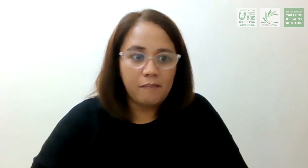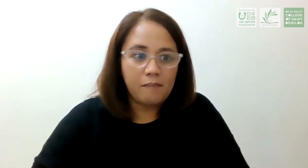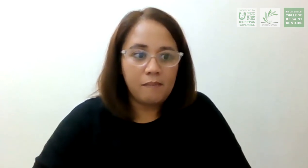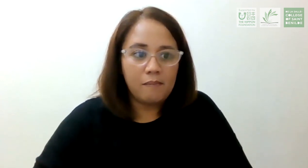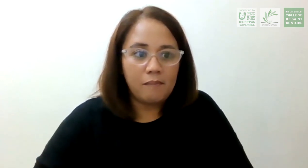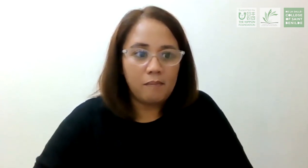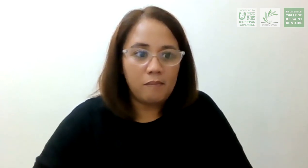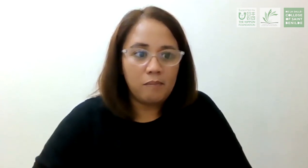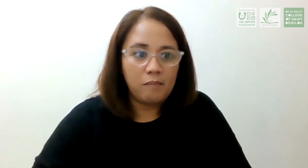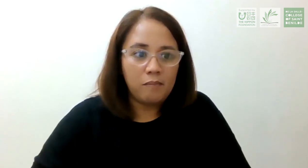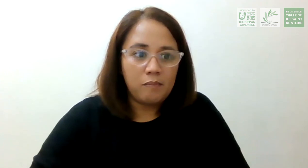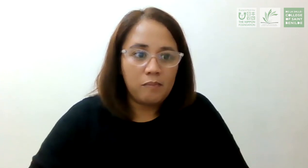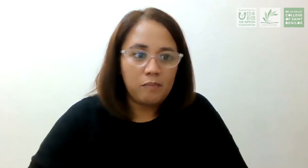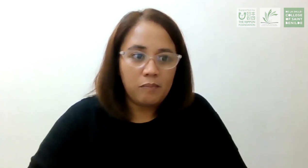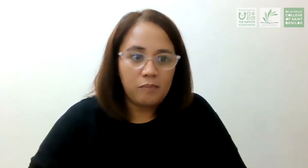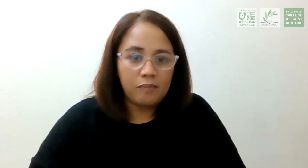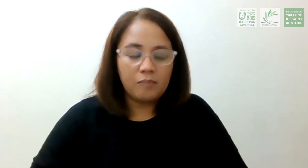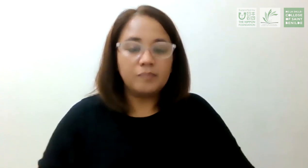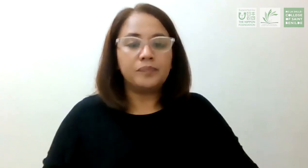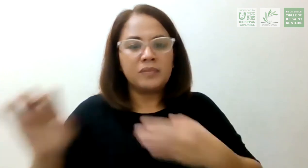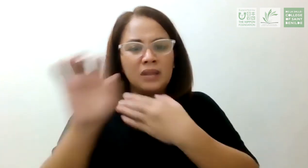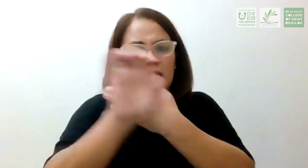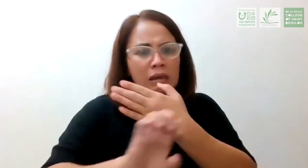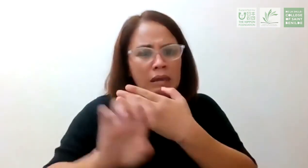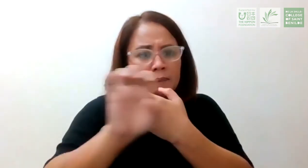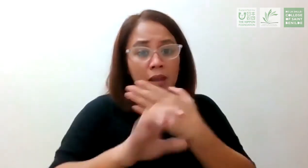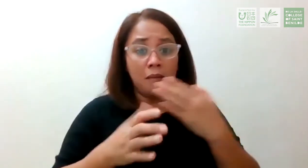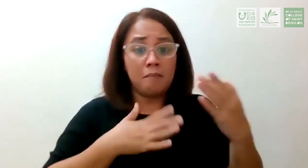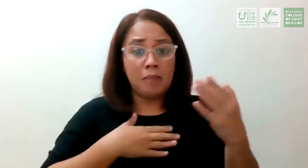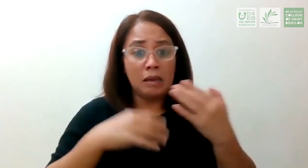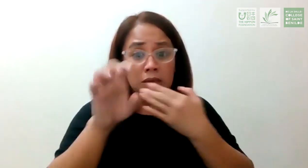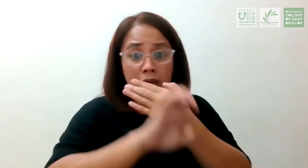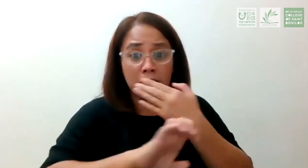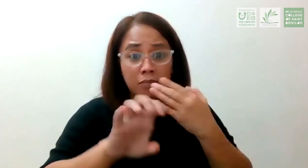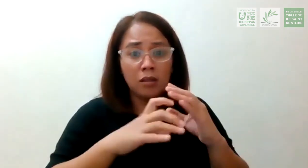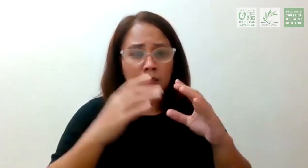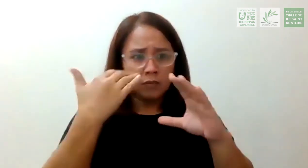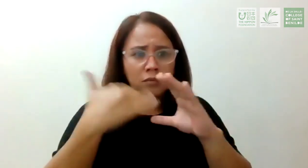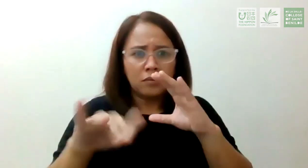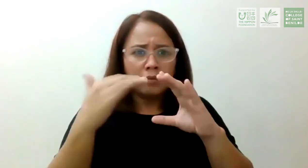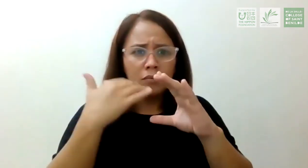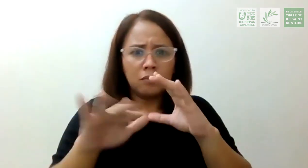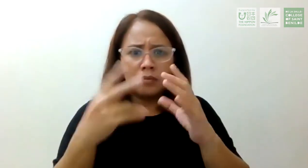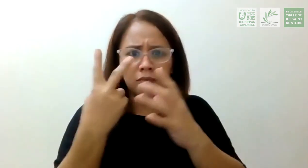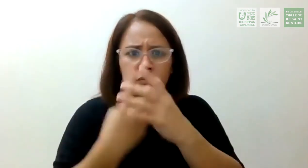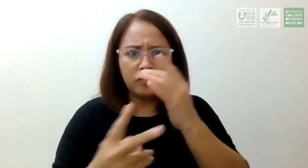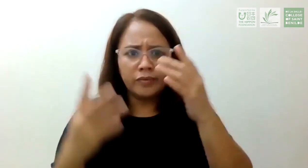According to my email, both have been sent, one to Jasmine and one to Peeps.